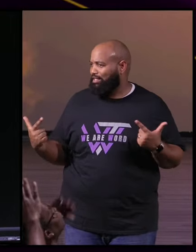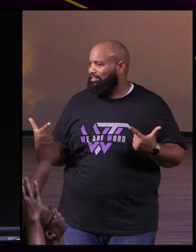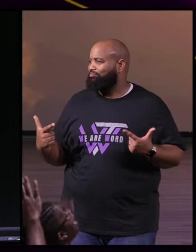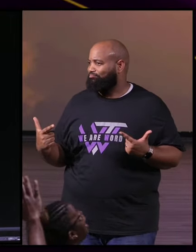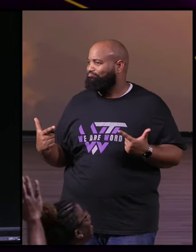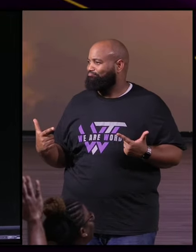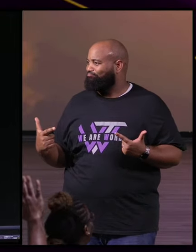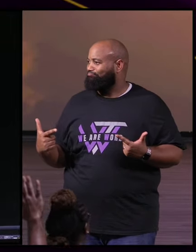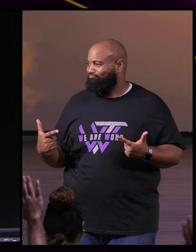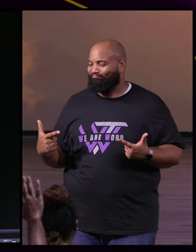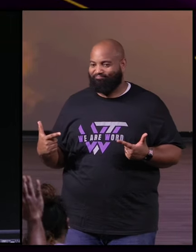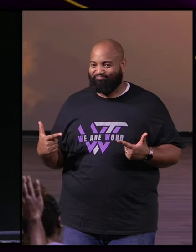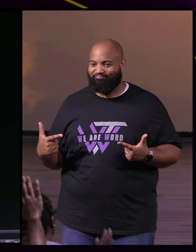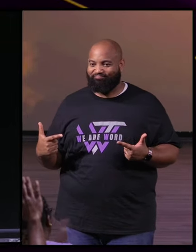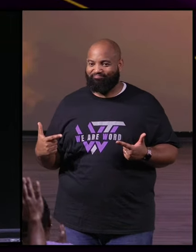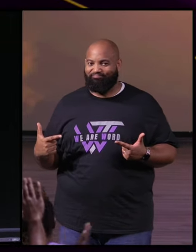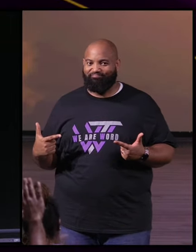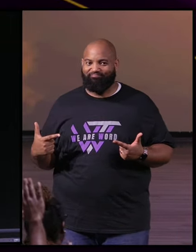live?